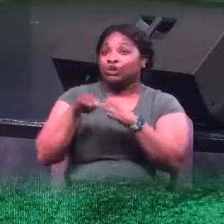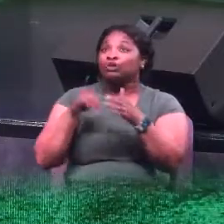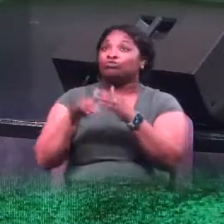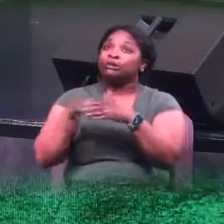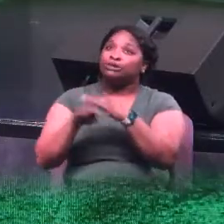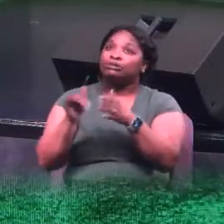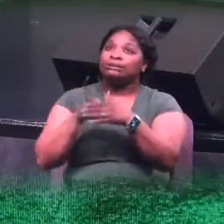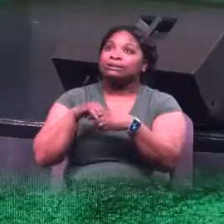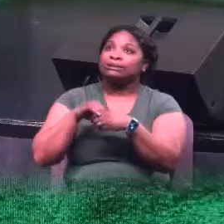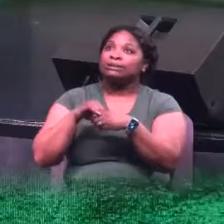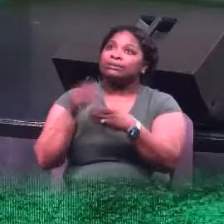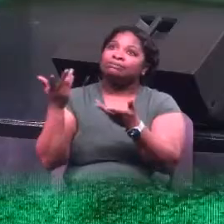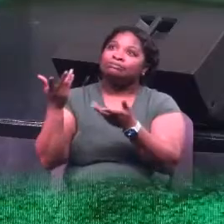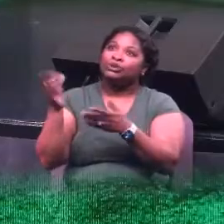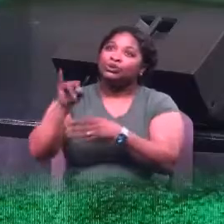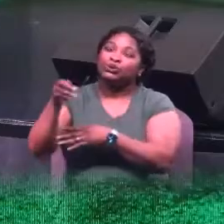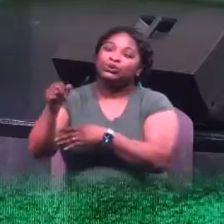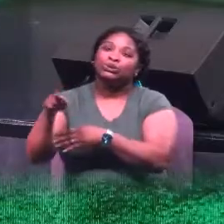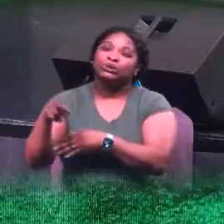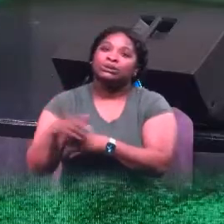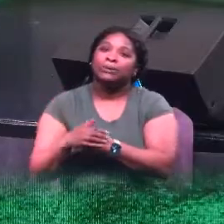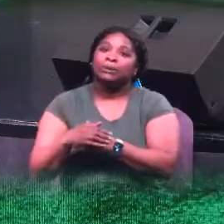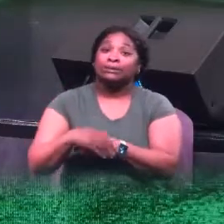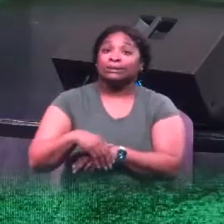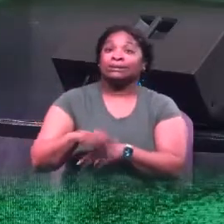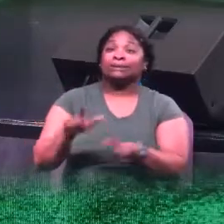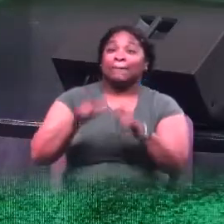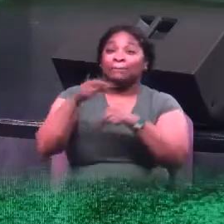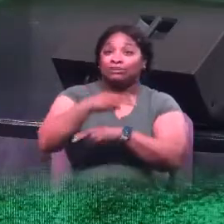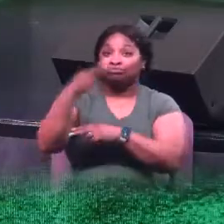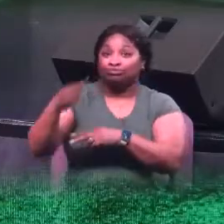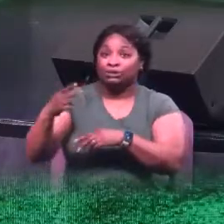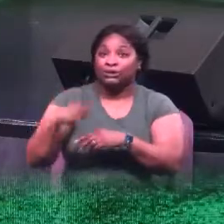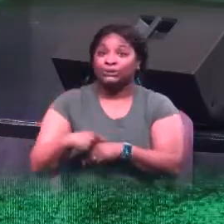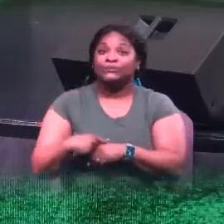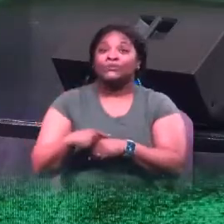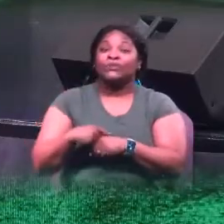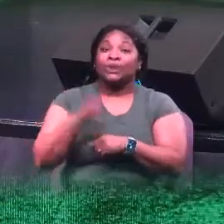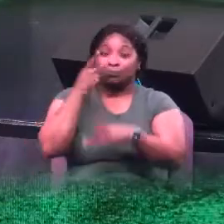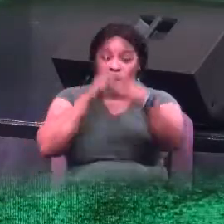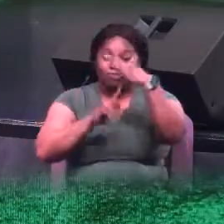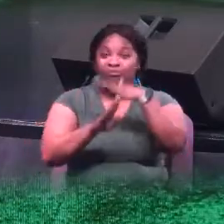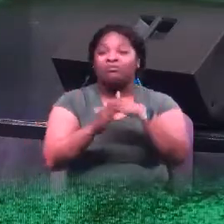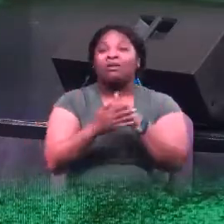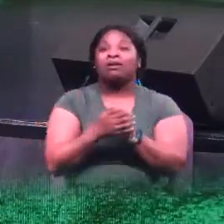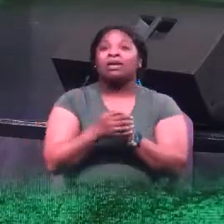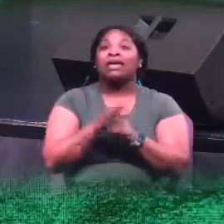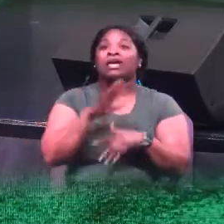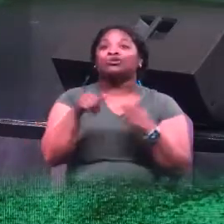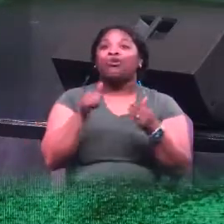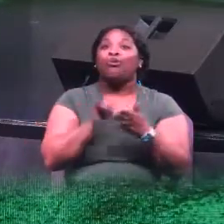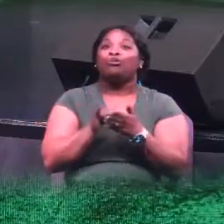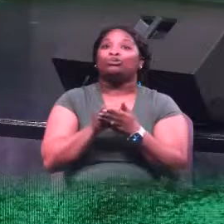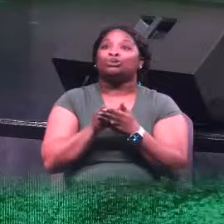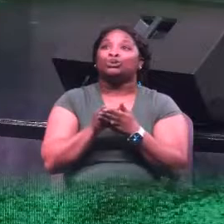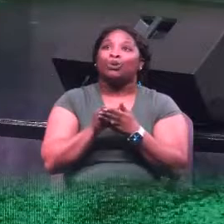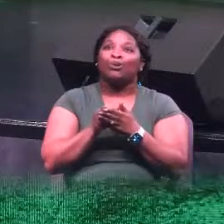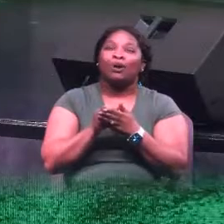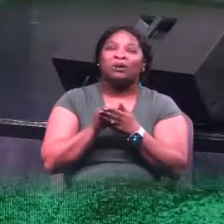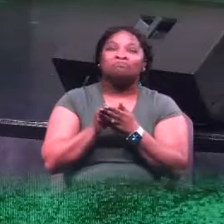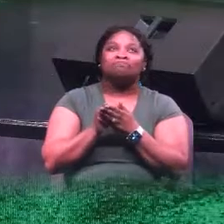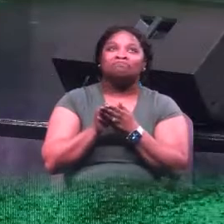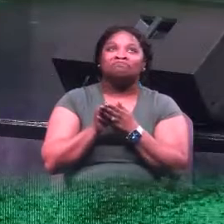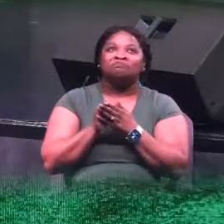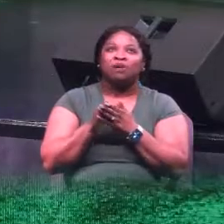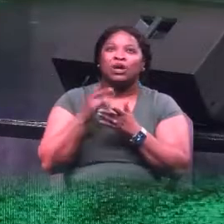is historic, it is prophetic, and it is also nostalgic.